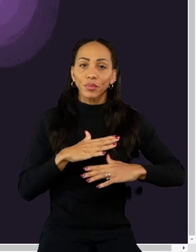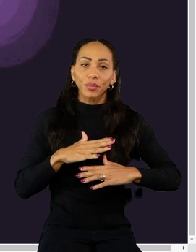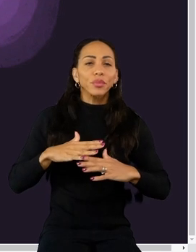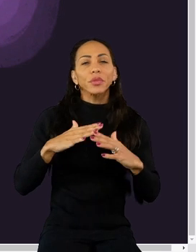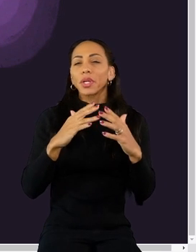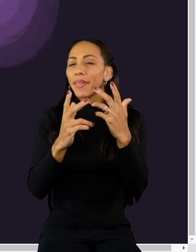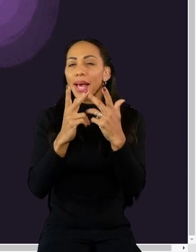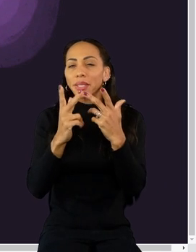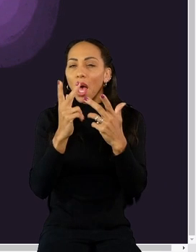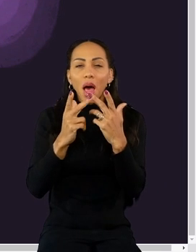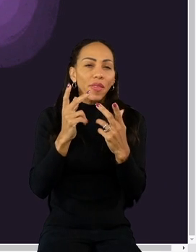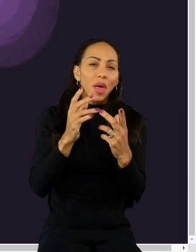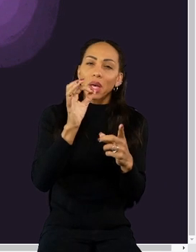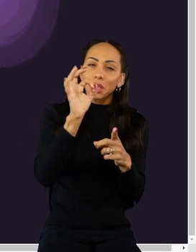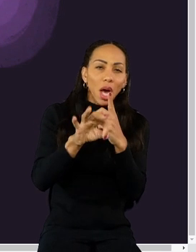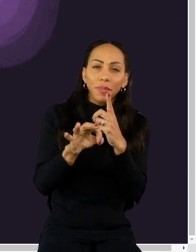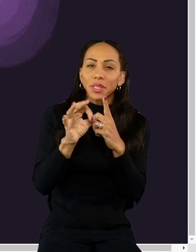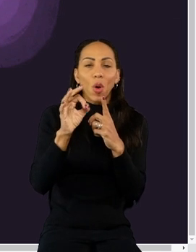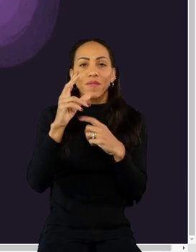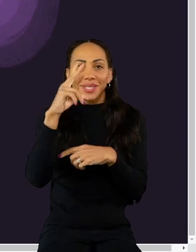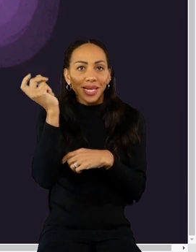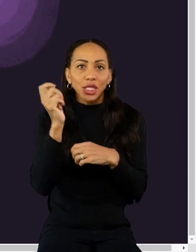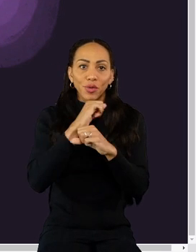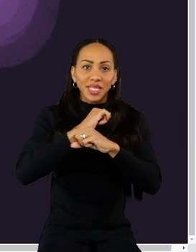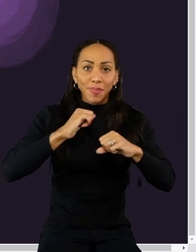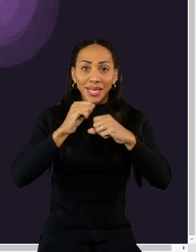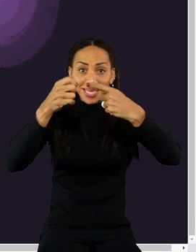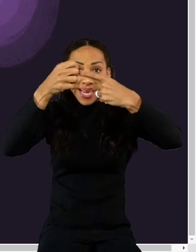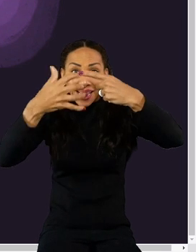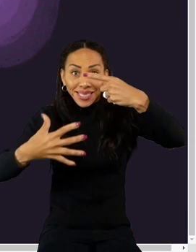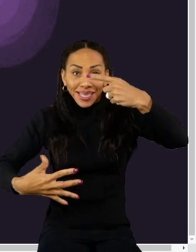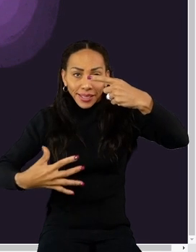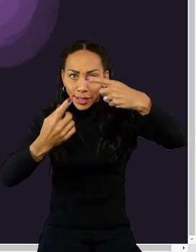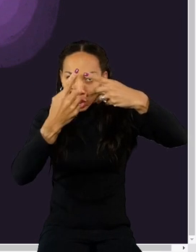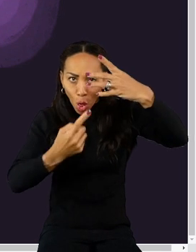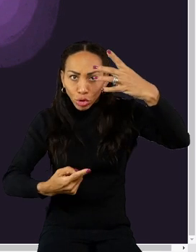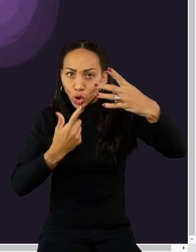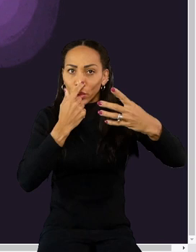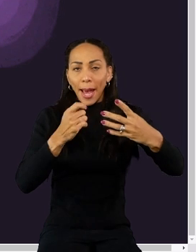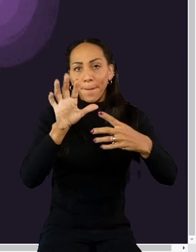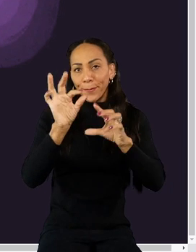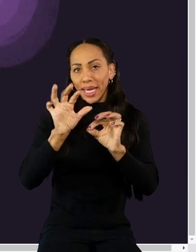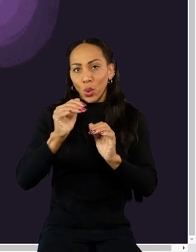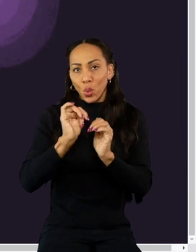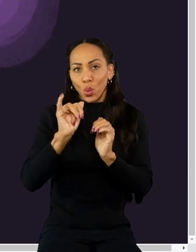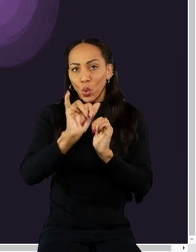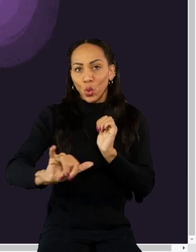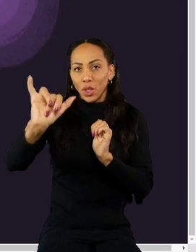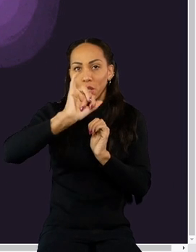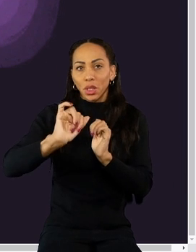re-regulate. There's a sensory space there, but then there's also other types of sensory spaces listed under the About section.